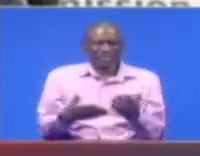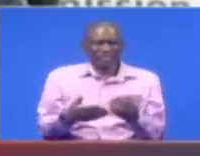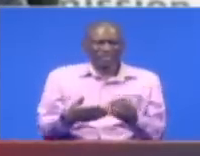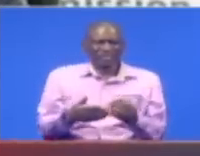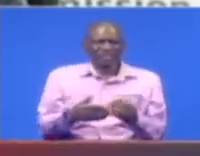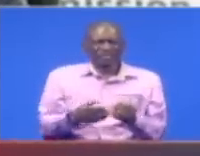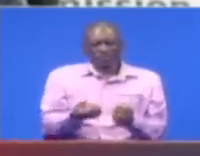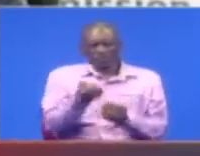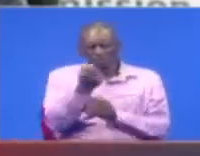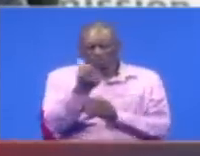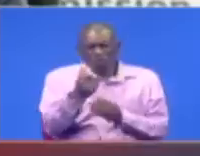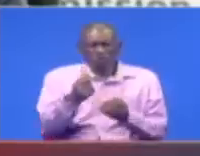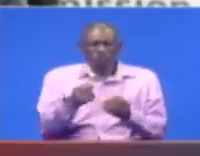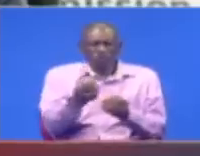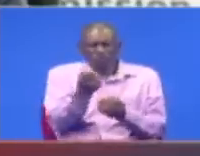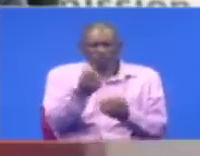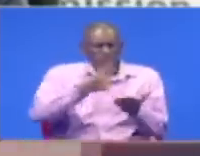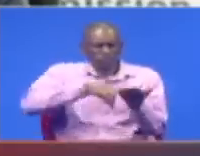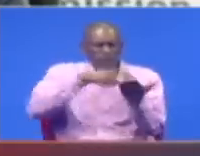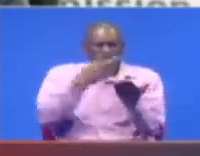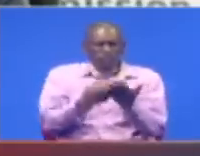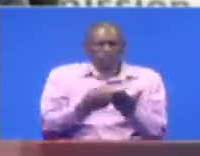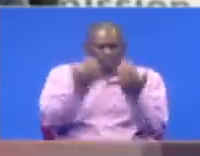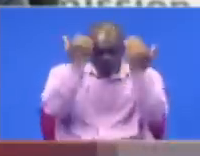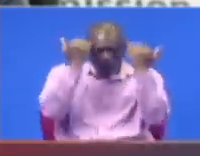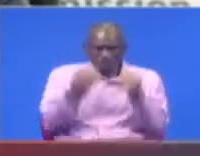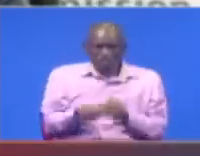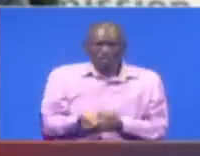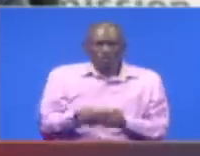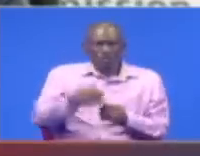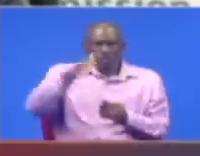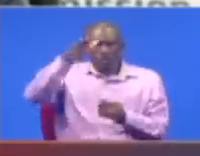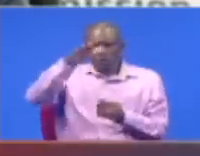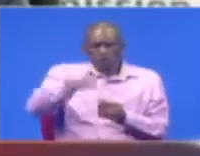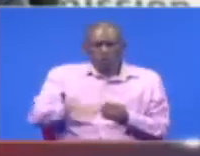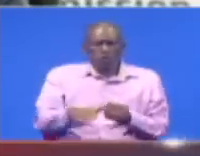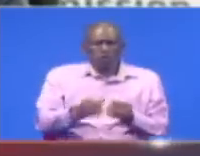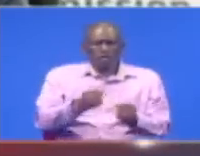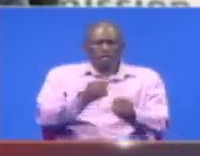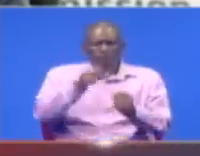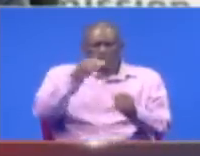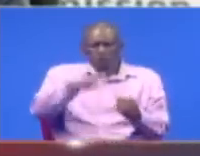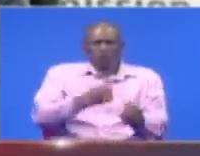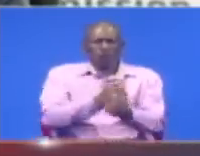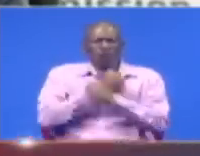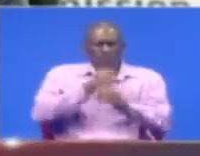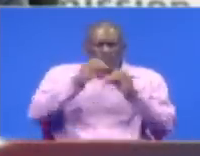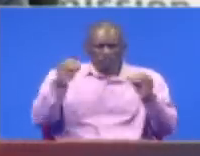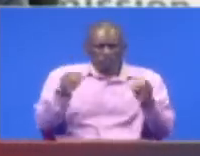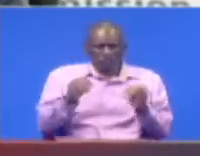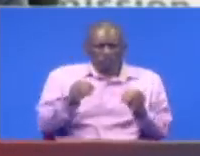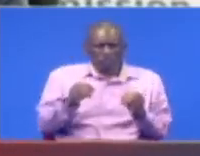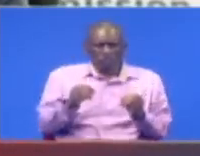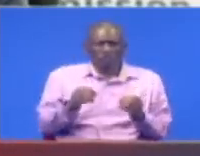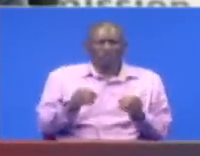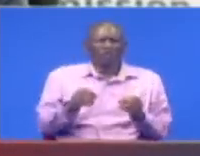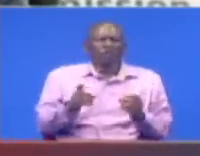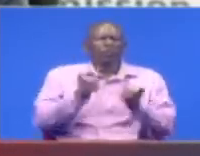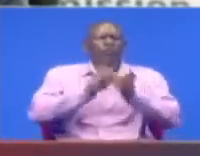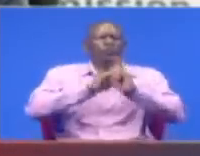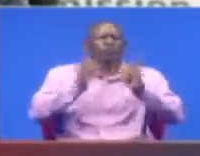thin in resources, so low in its confidence, so deficient